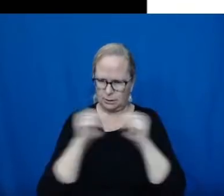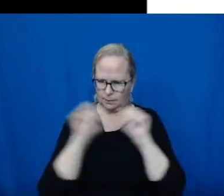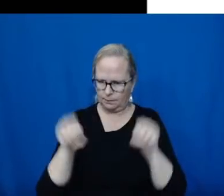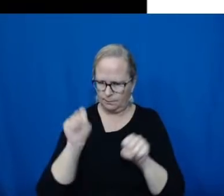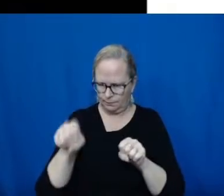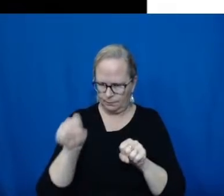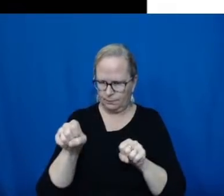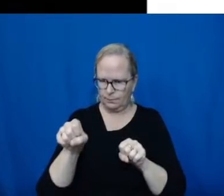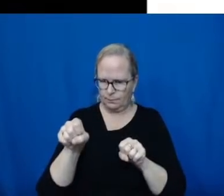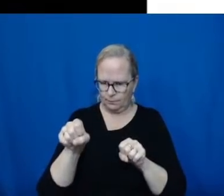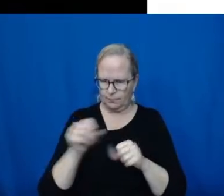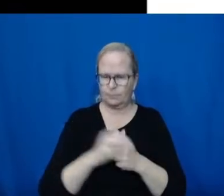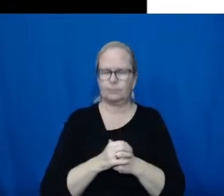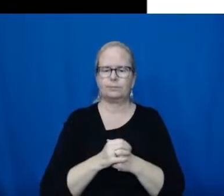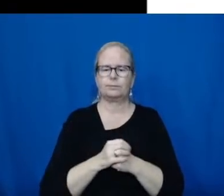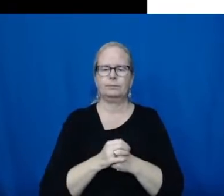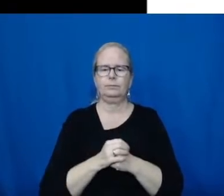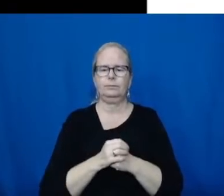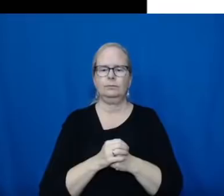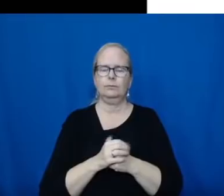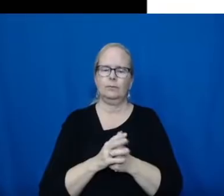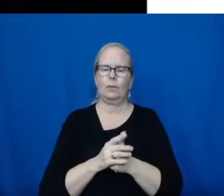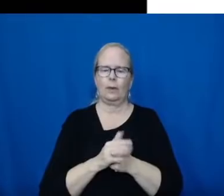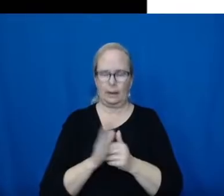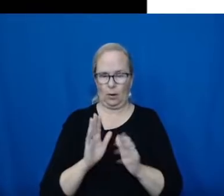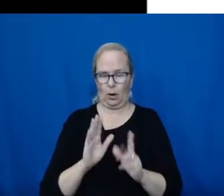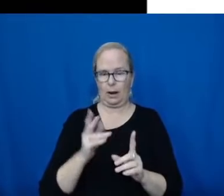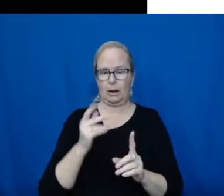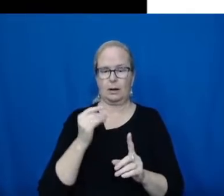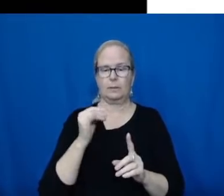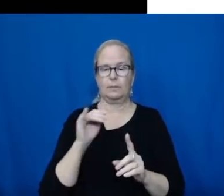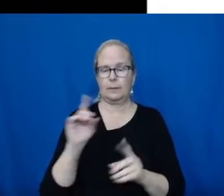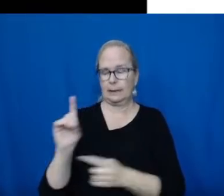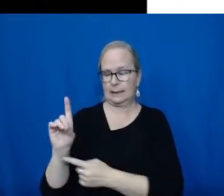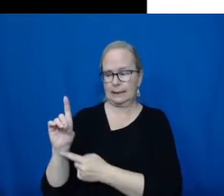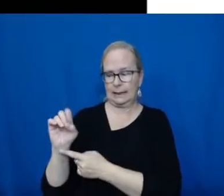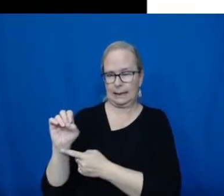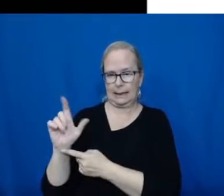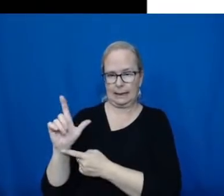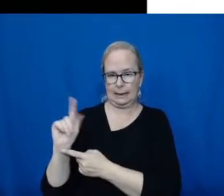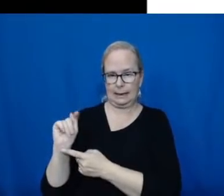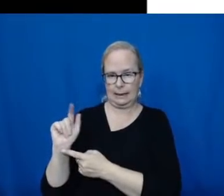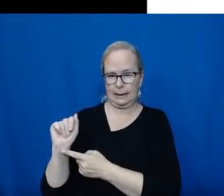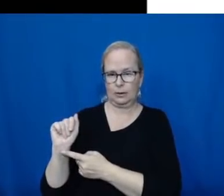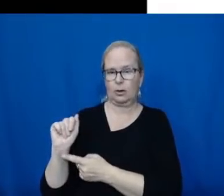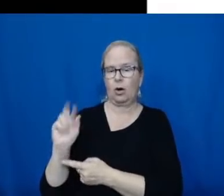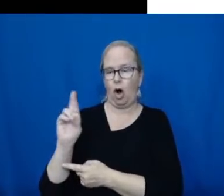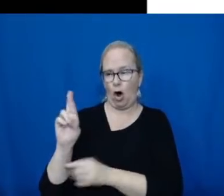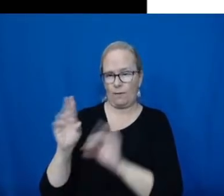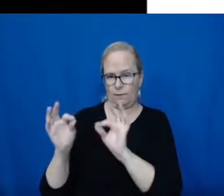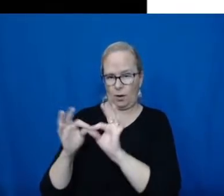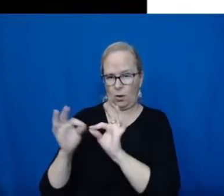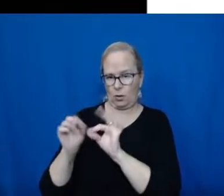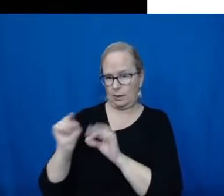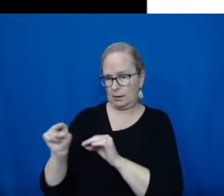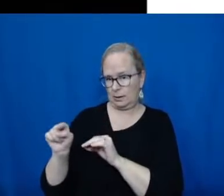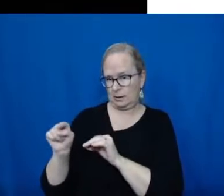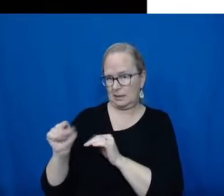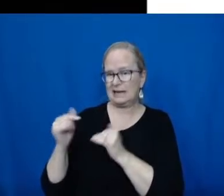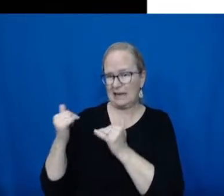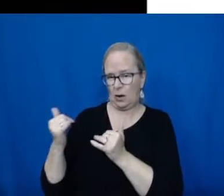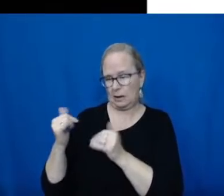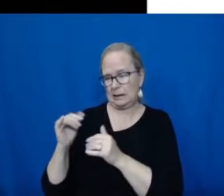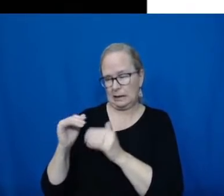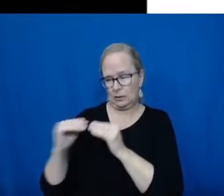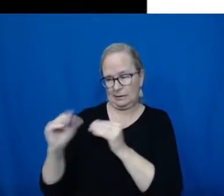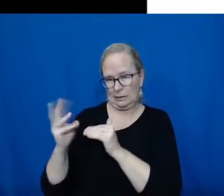very transmissible, so it's around 6 or higher. If we would have 10 new cases imported, so let's say in Alberta we stopped all the spread and